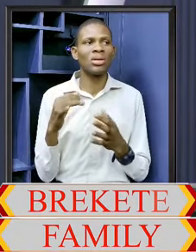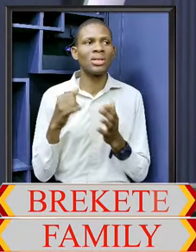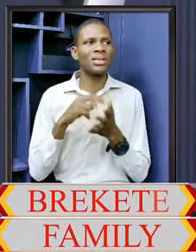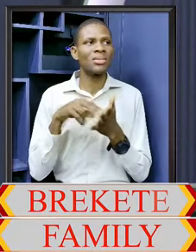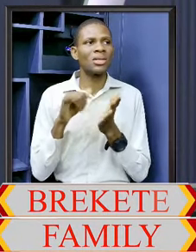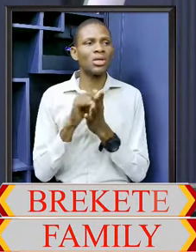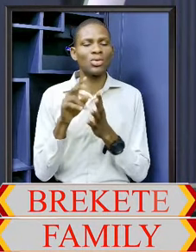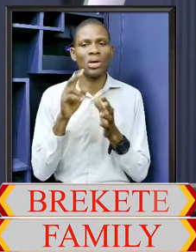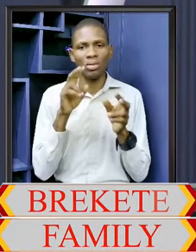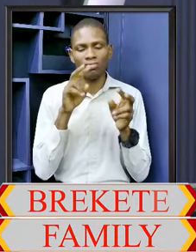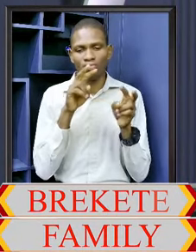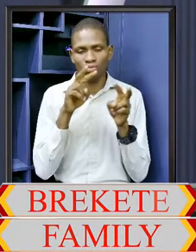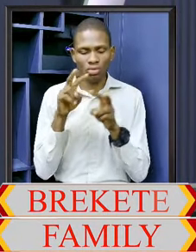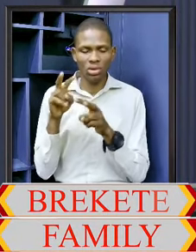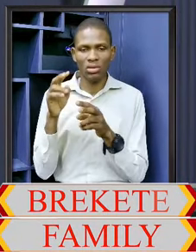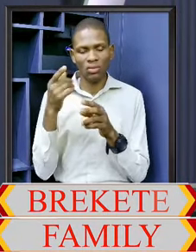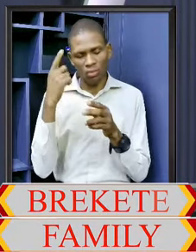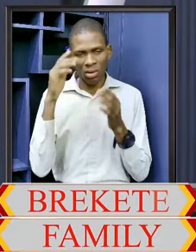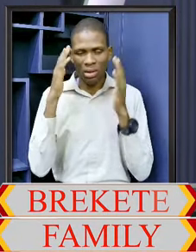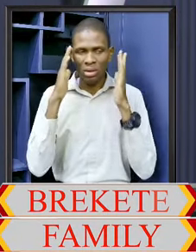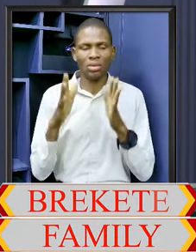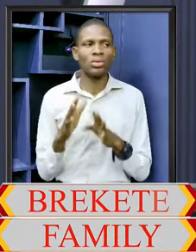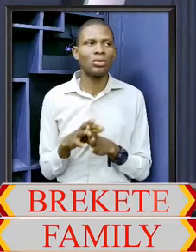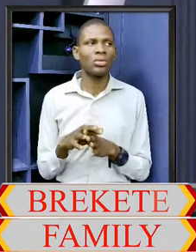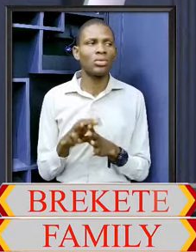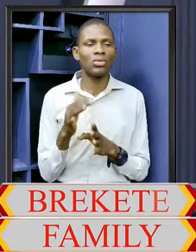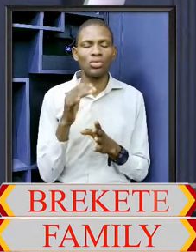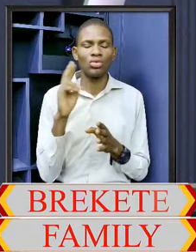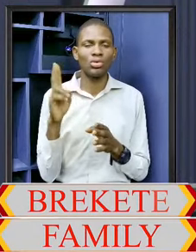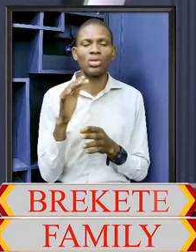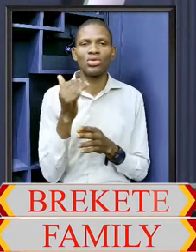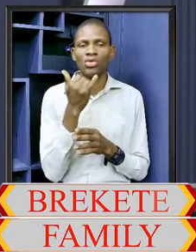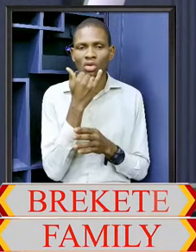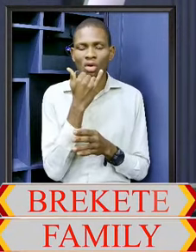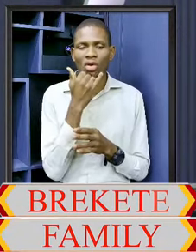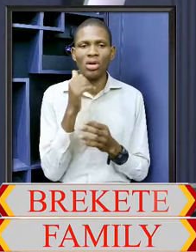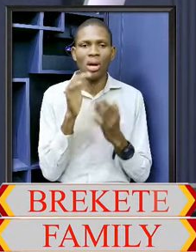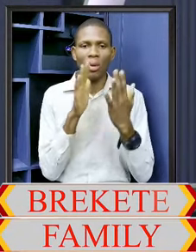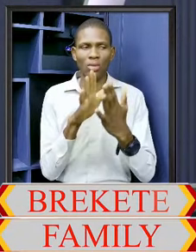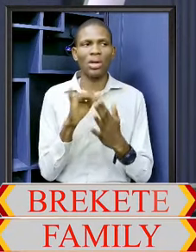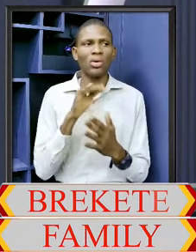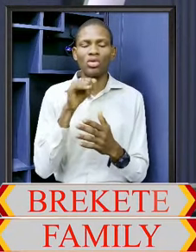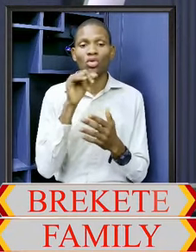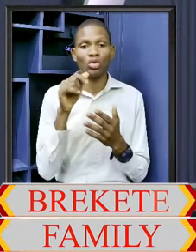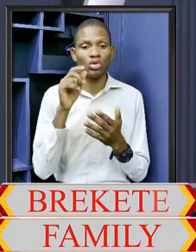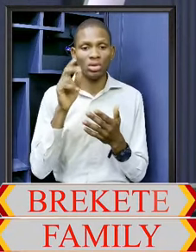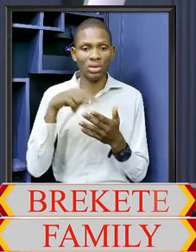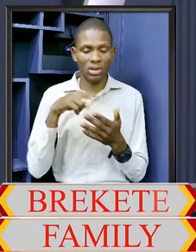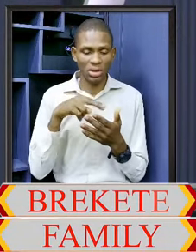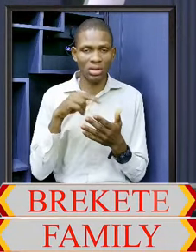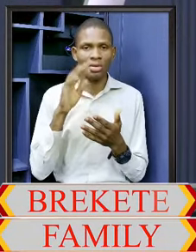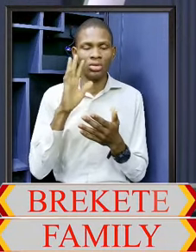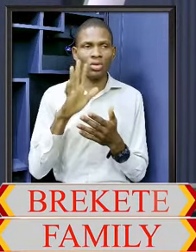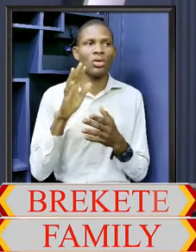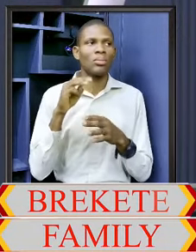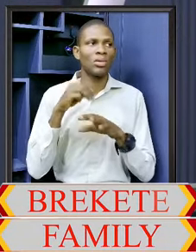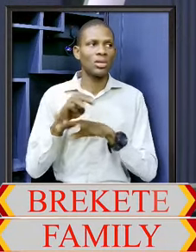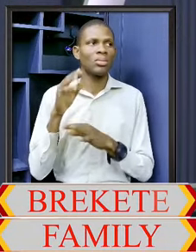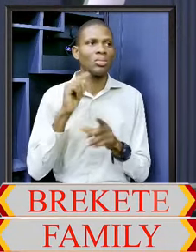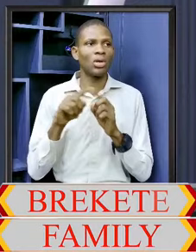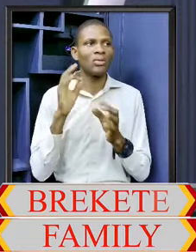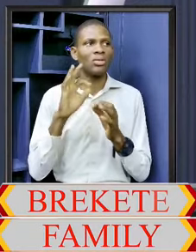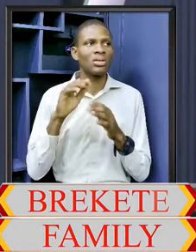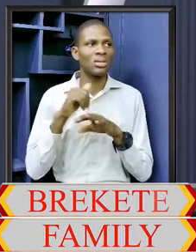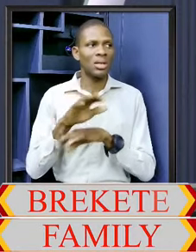for attention using the wrong approach. I no go read your message, and I no go even act on them. But if you